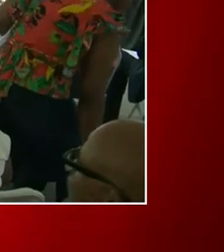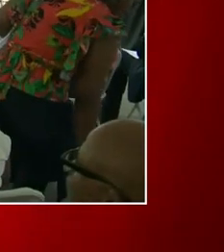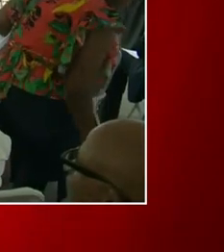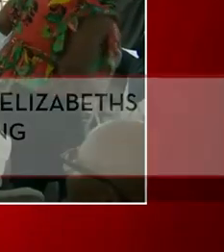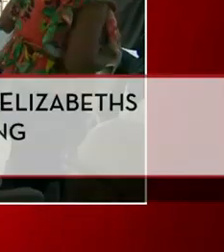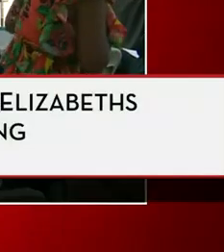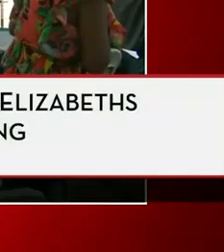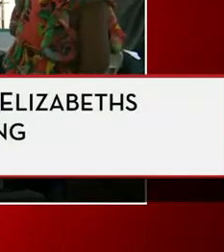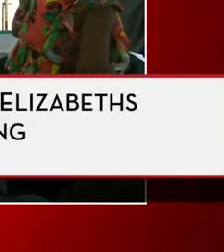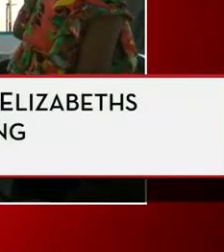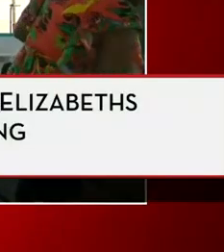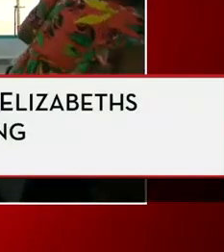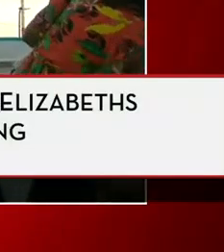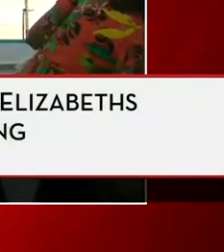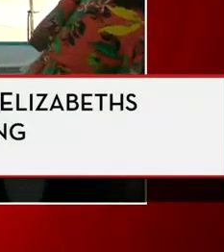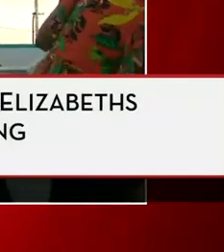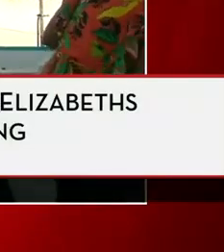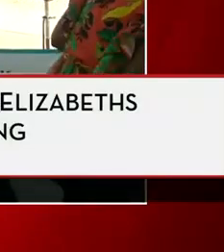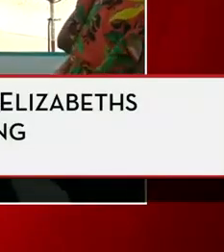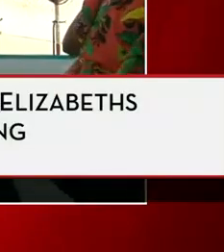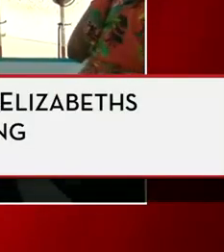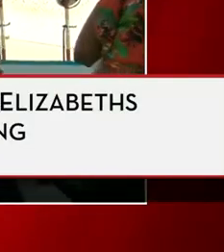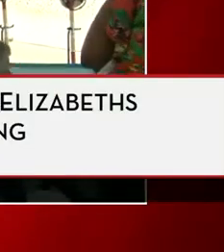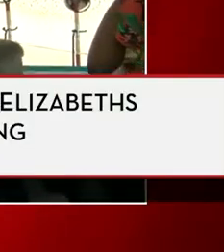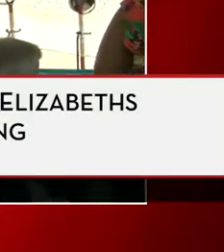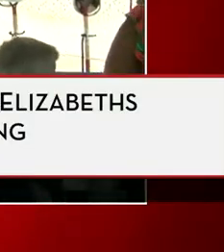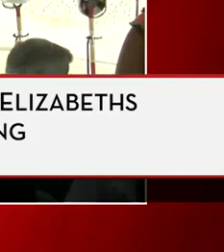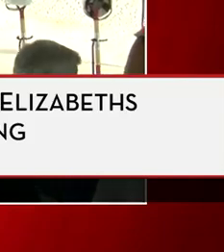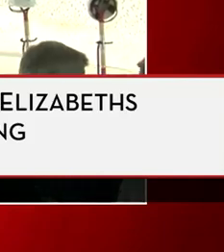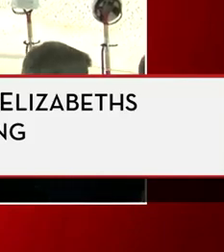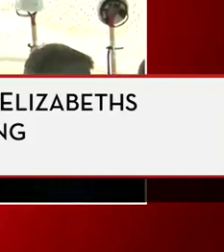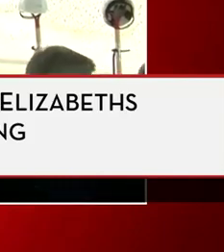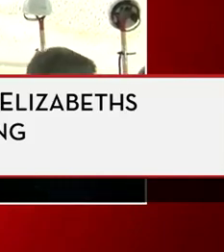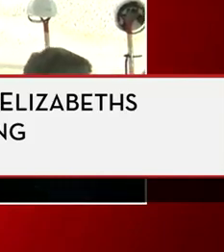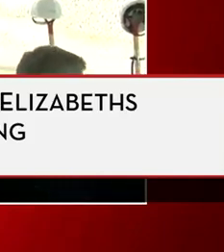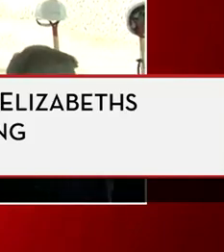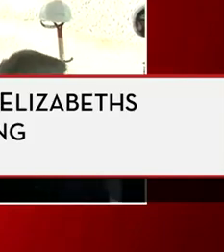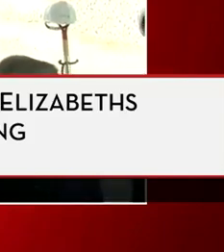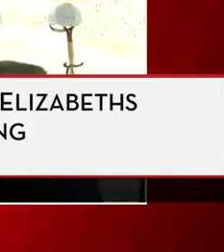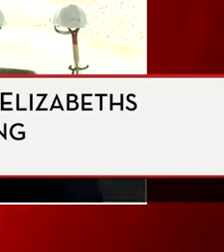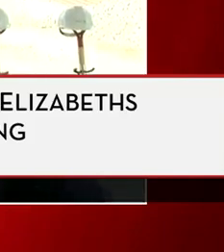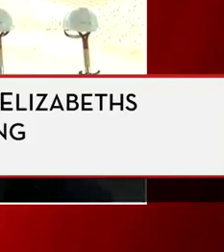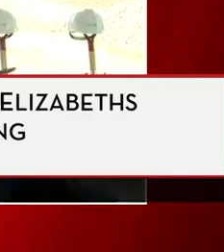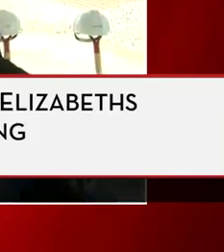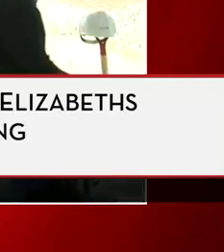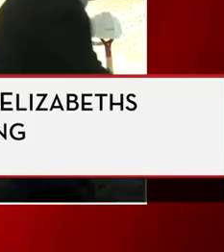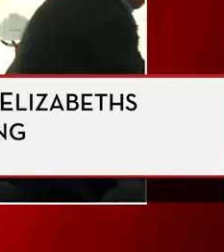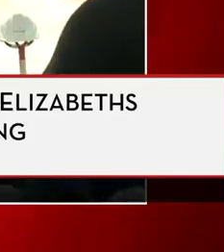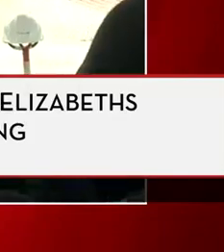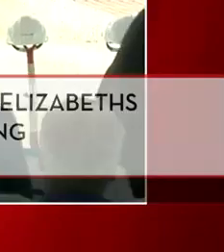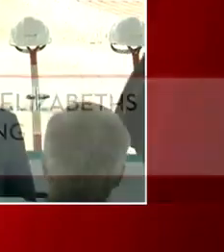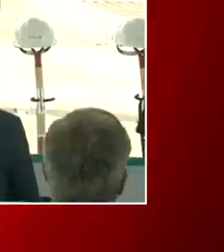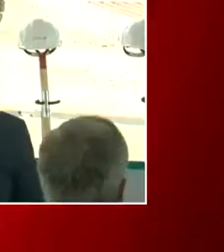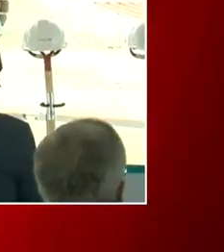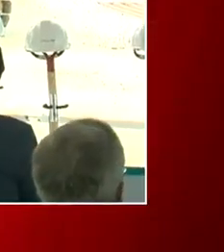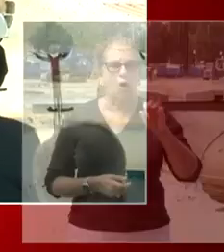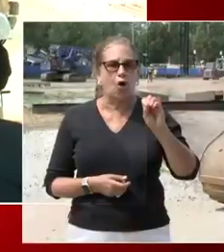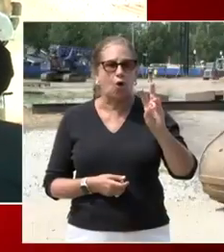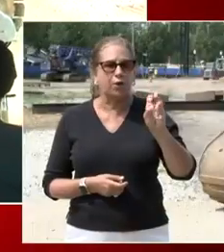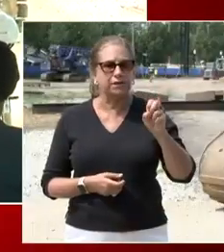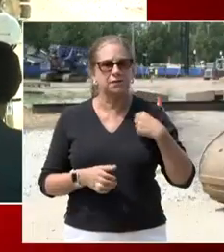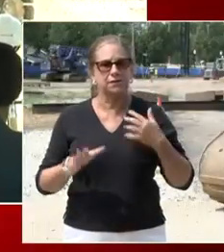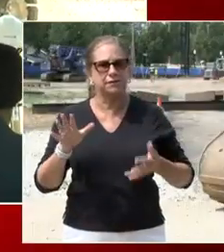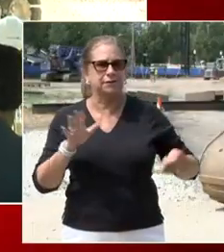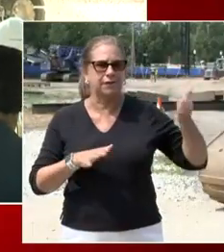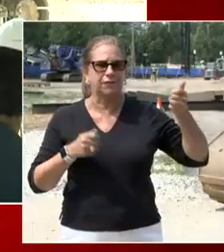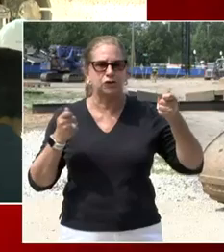and welcome to St. Elizabeth East. My name is Latrina Owens, and I'm the Executive Director for the St. Elizabeth Redevelopment within the Office of the Deputy